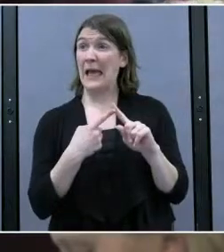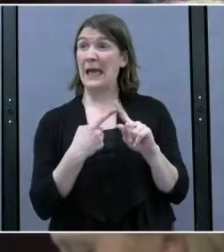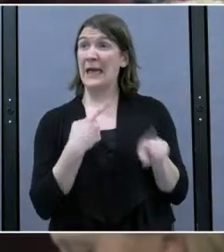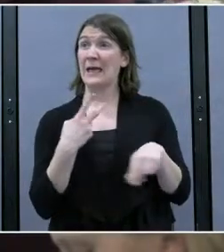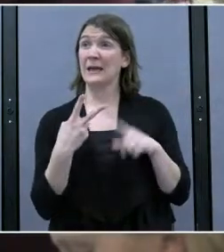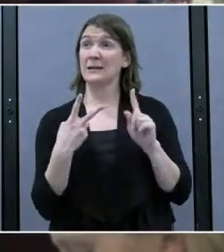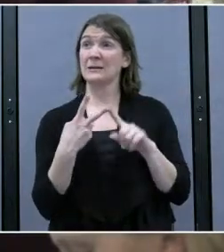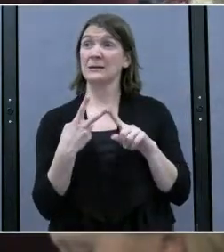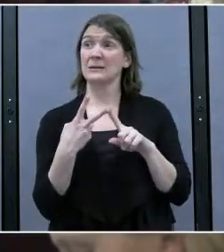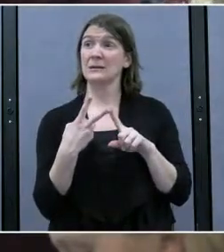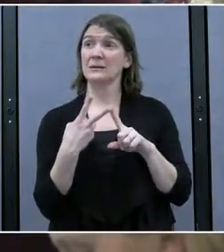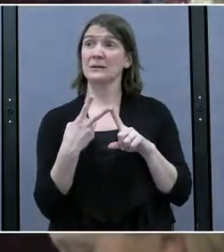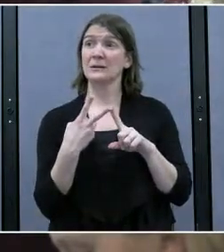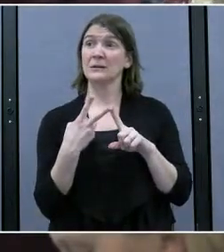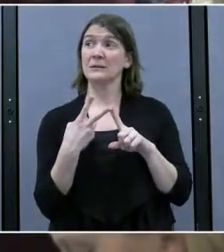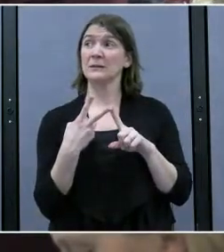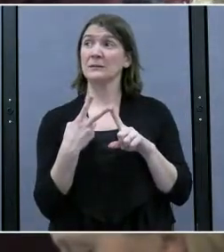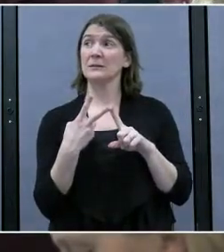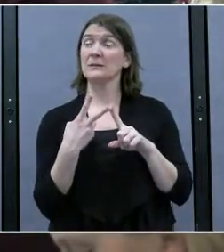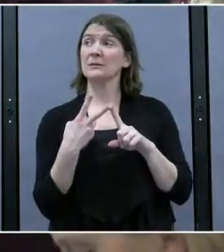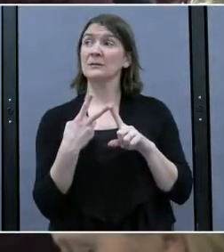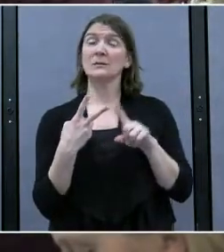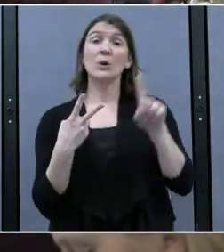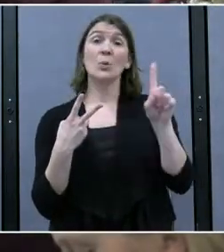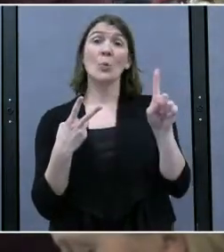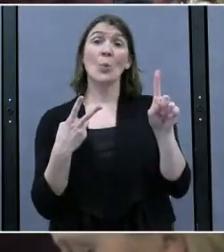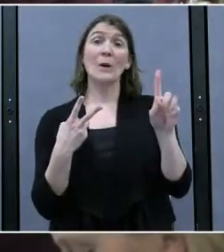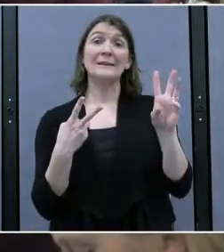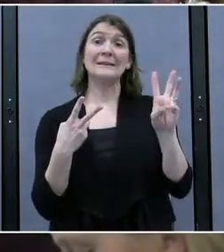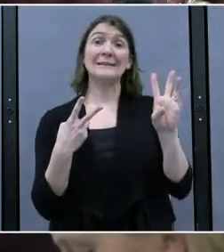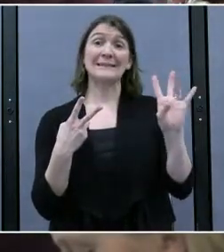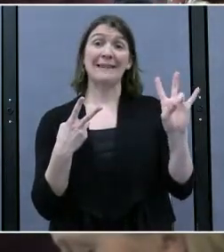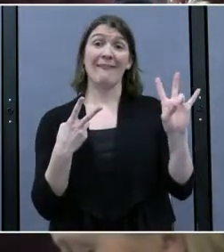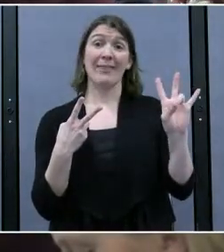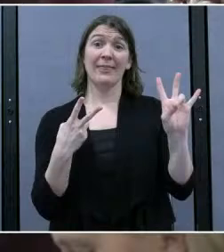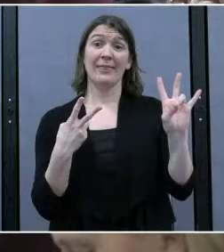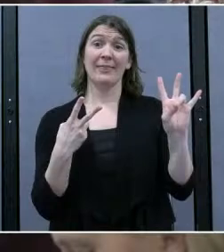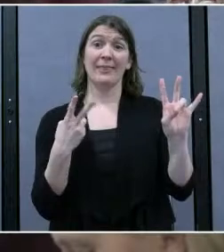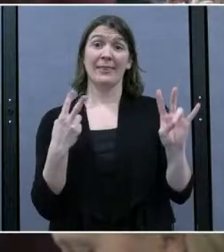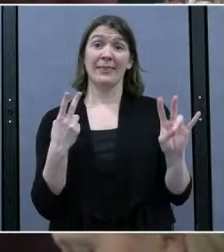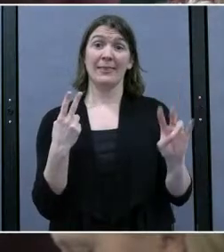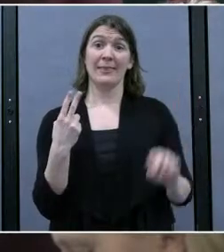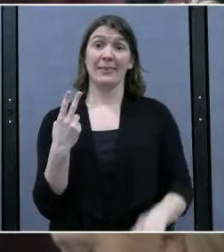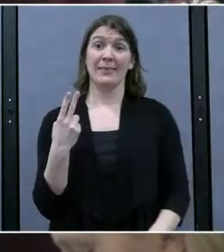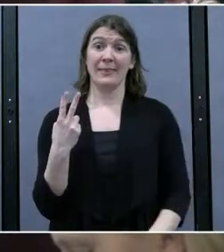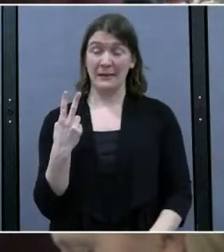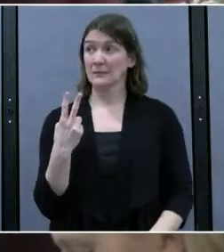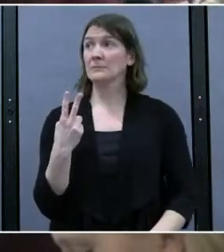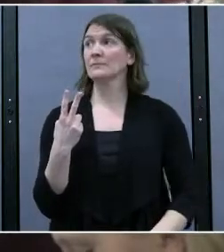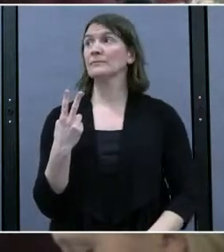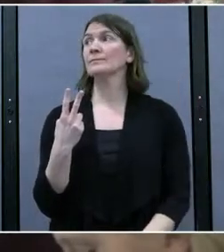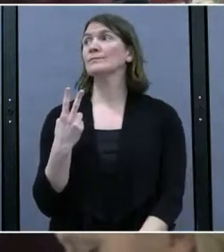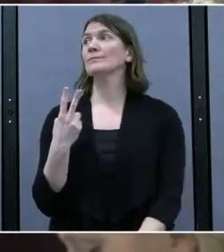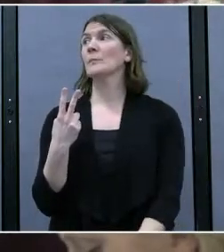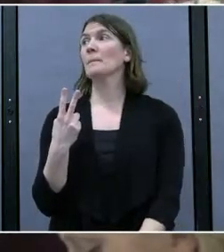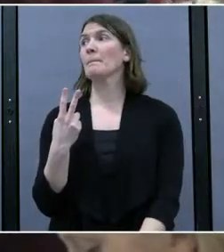and again on, and another page, 167. They both, at the